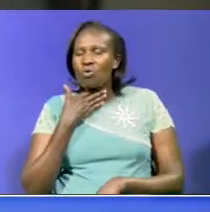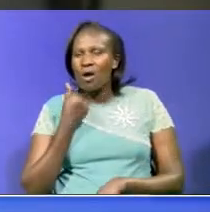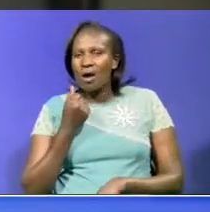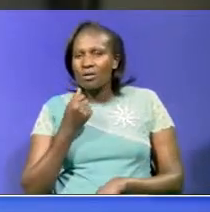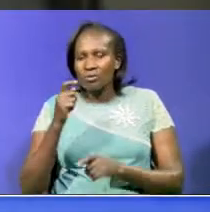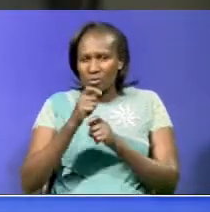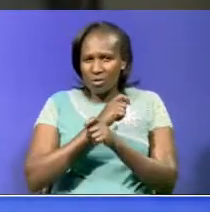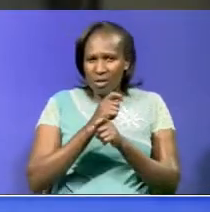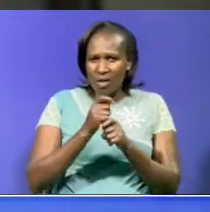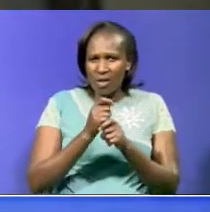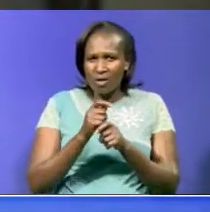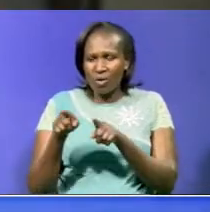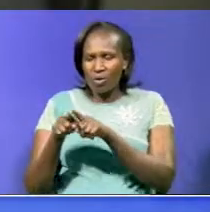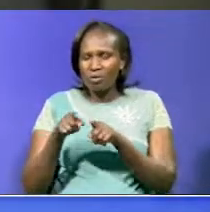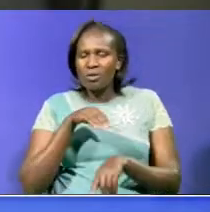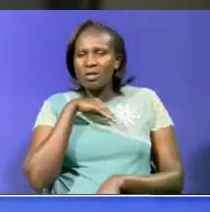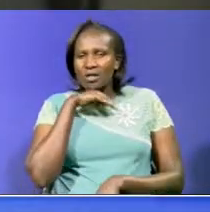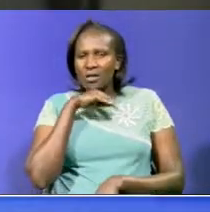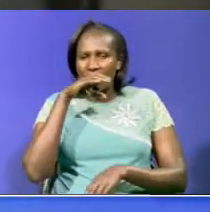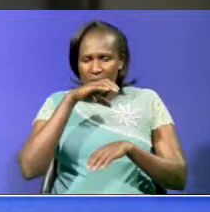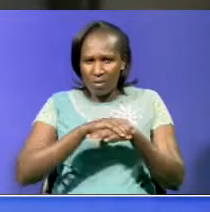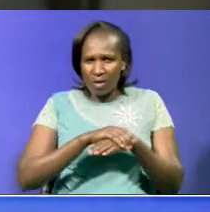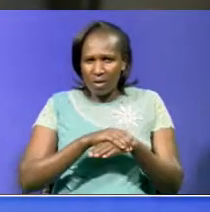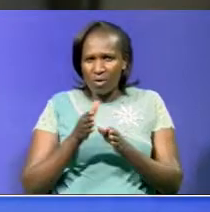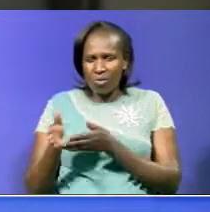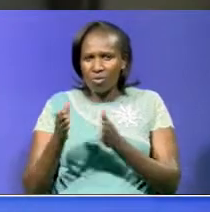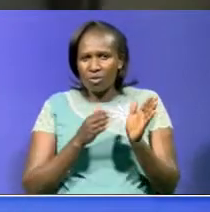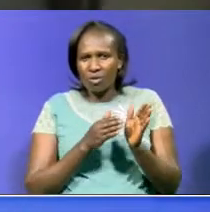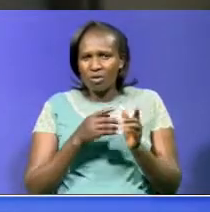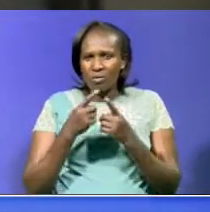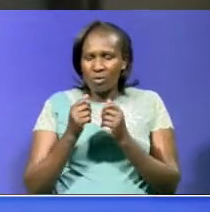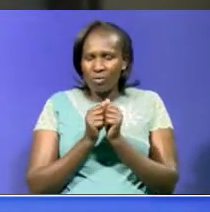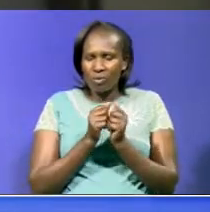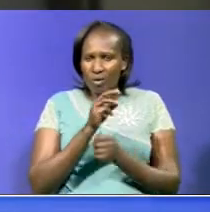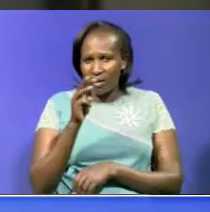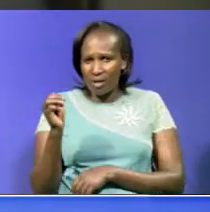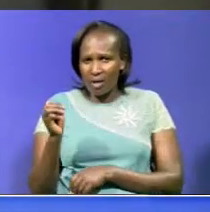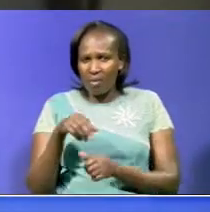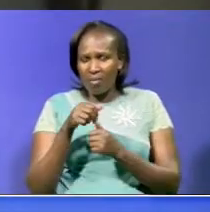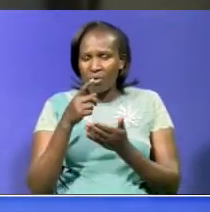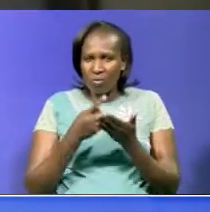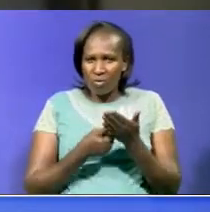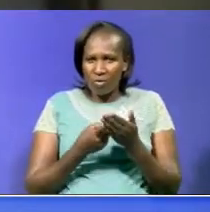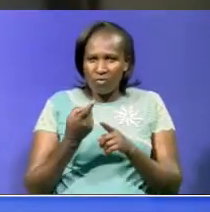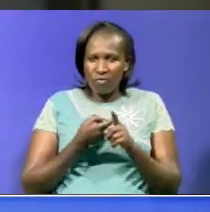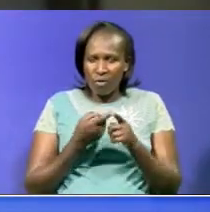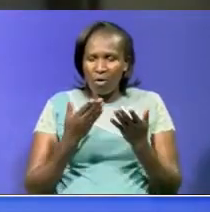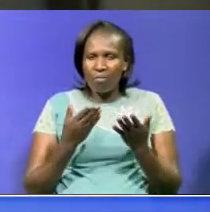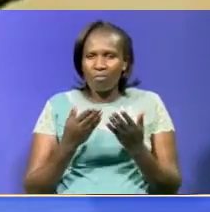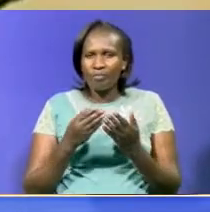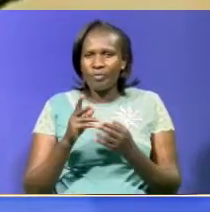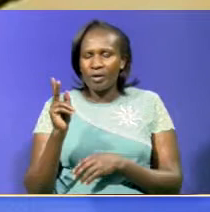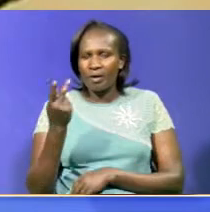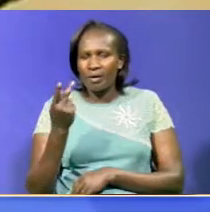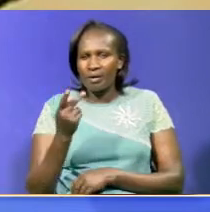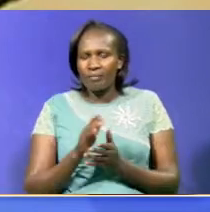Vile vile kinara wa ODM amepata fursa ya kujadili na maafisa hawa matukio ya tangu jadi ya taifa la Kenya.